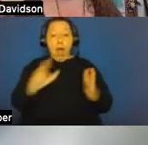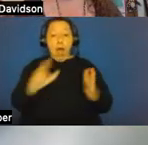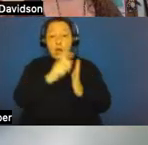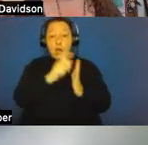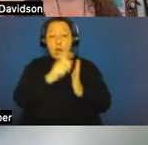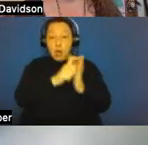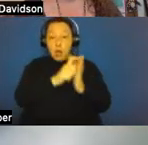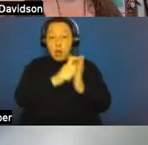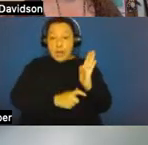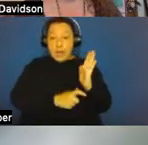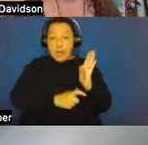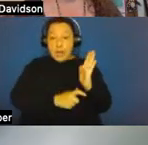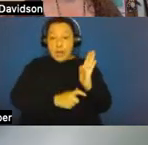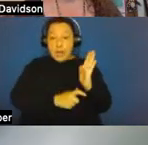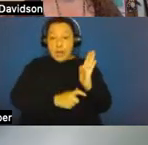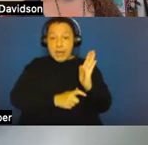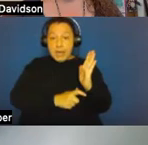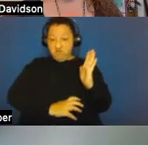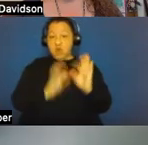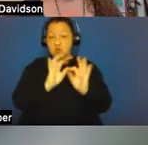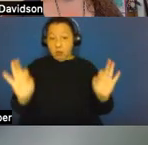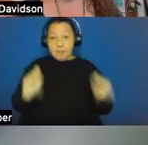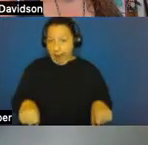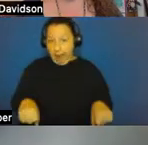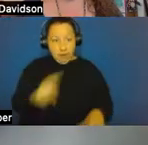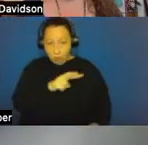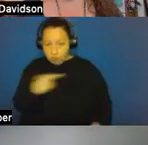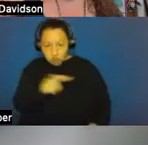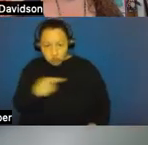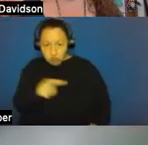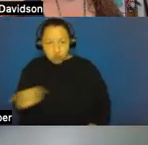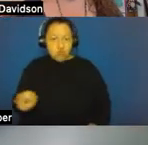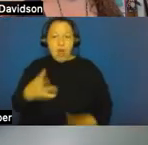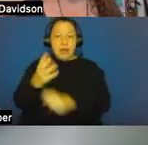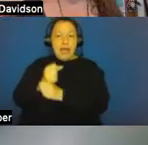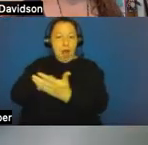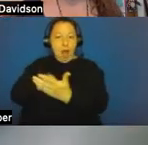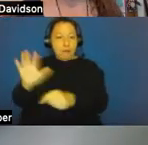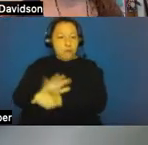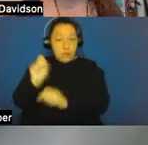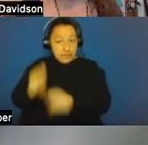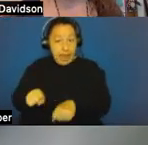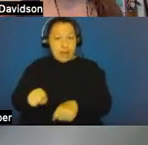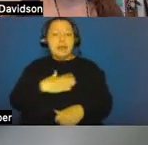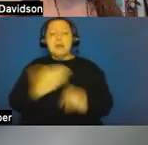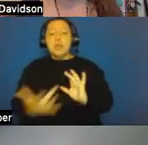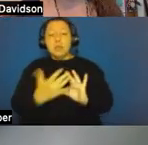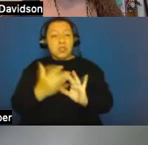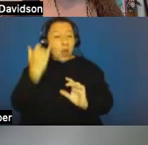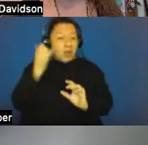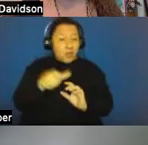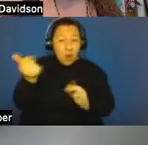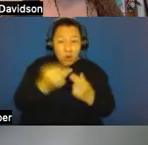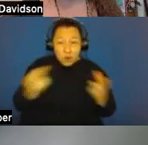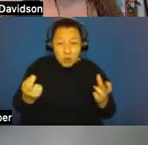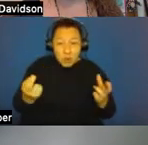words and read along if you wish, okay? Please reach out if there's additional resources that you need to